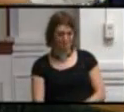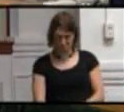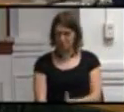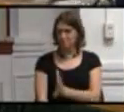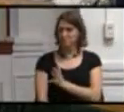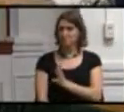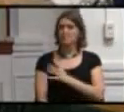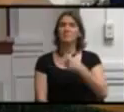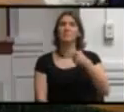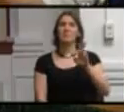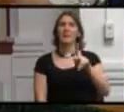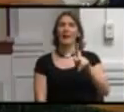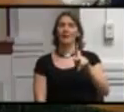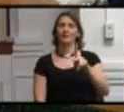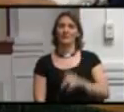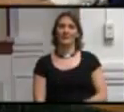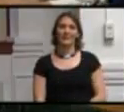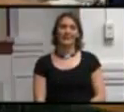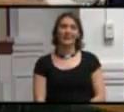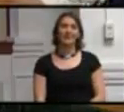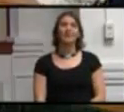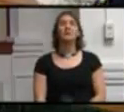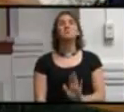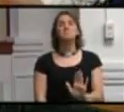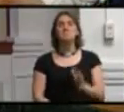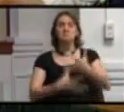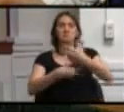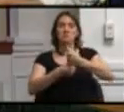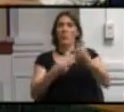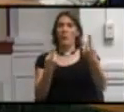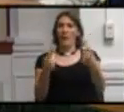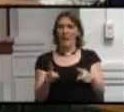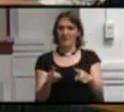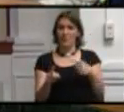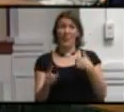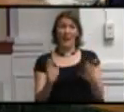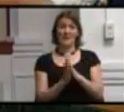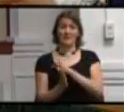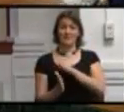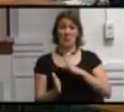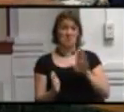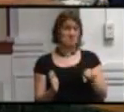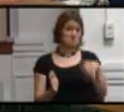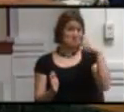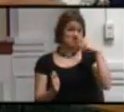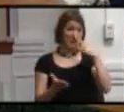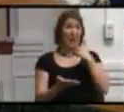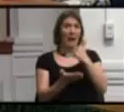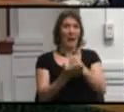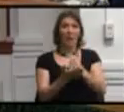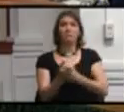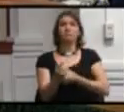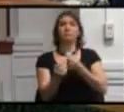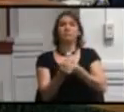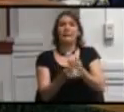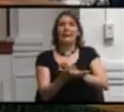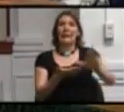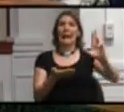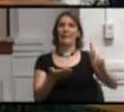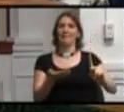sir. In essence, what we're asking the board for here is to help us to clean